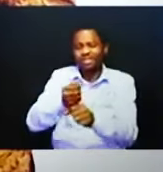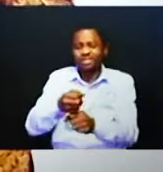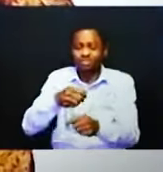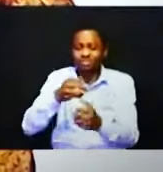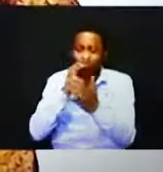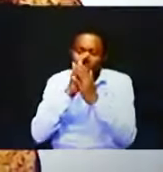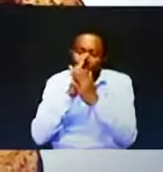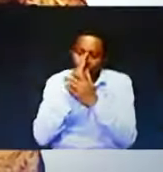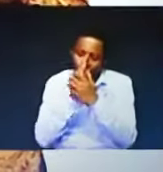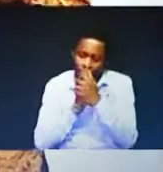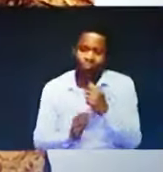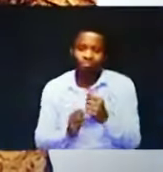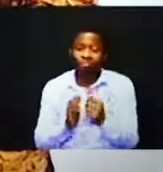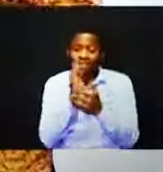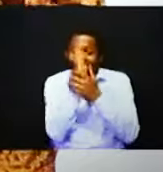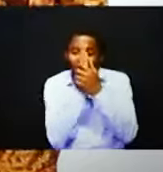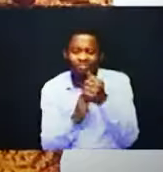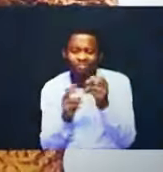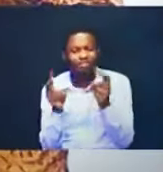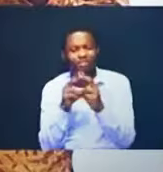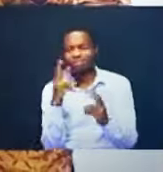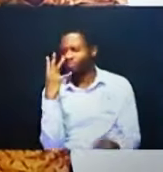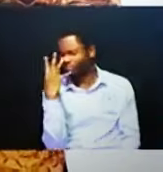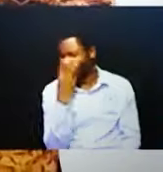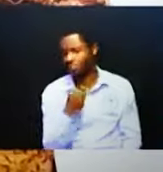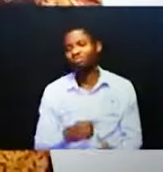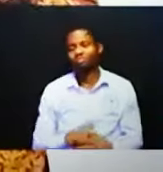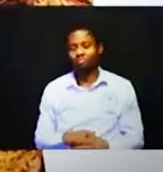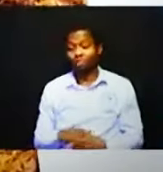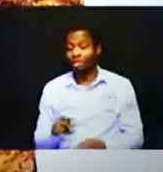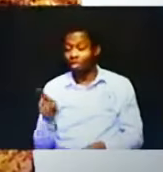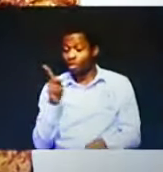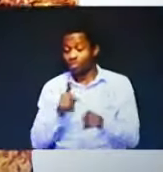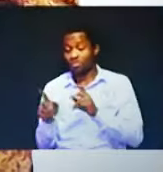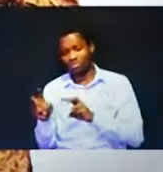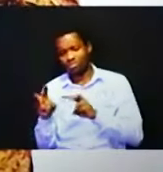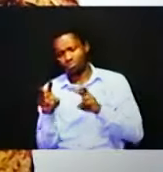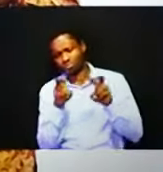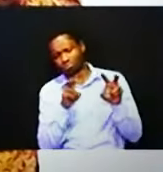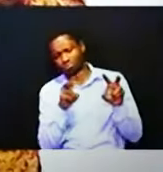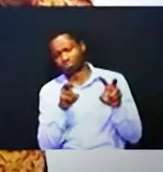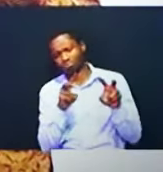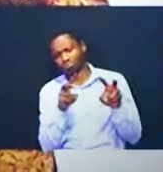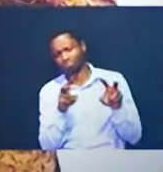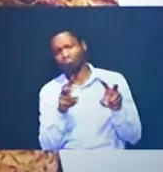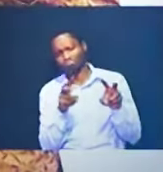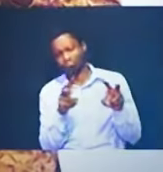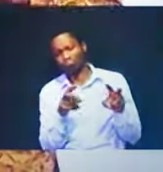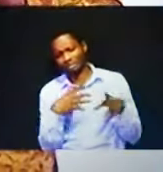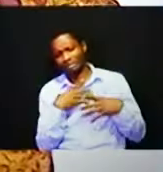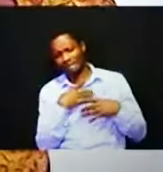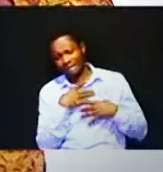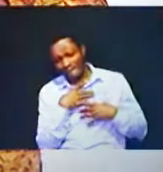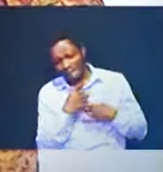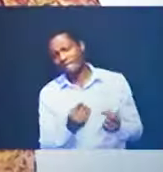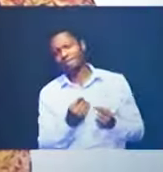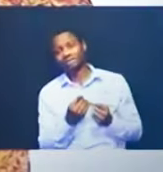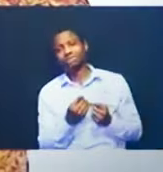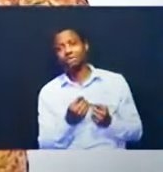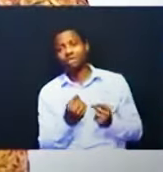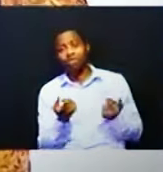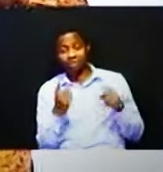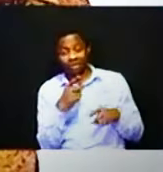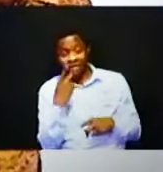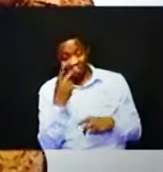humility is beautiful. And people admire that. And when they see that, they